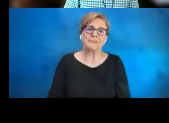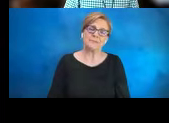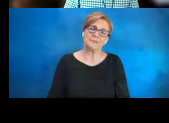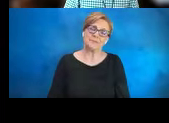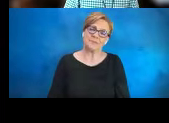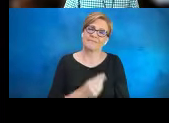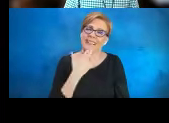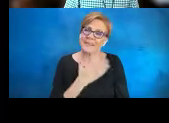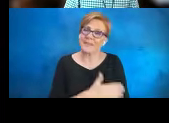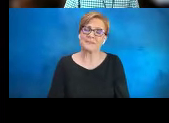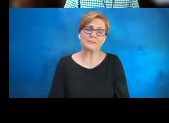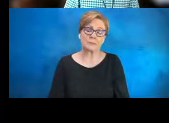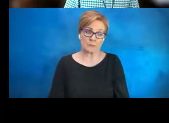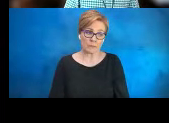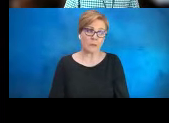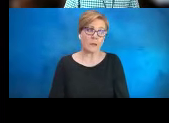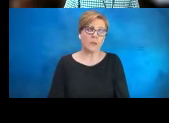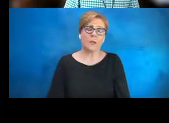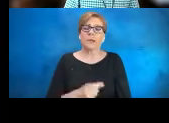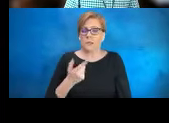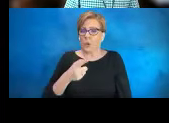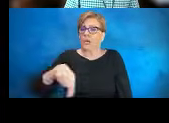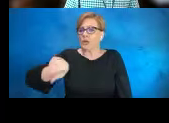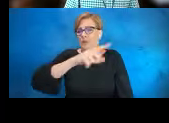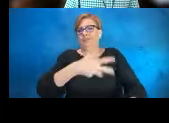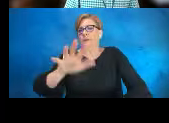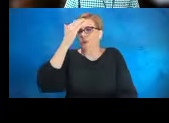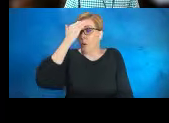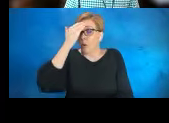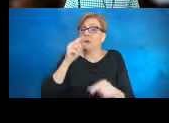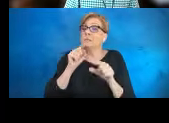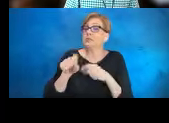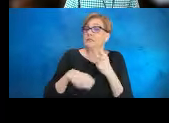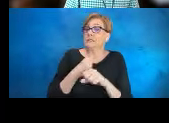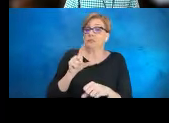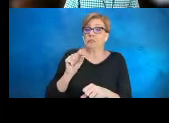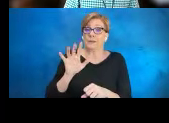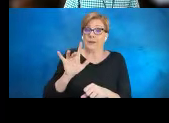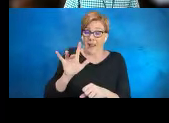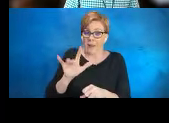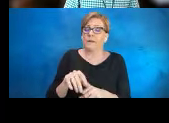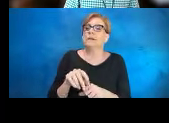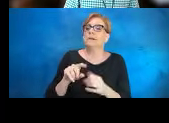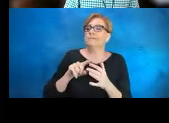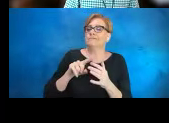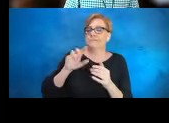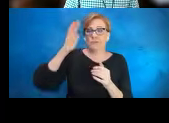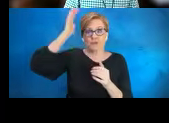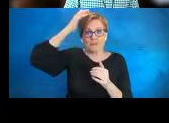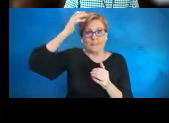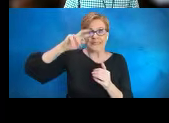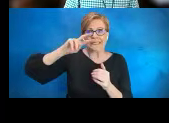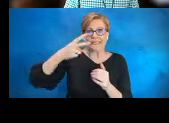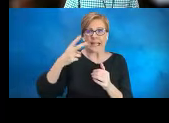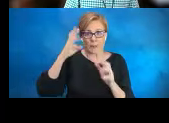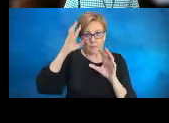Thank you. As you all are likely familiar, in 2025, the start of the second Trump administration brought a